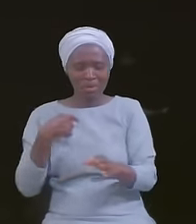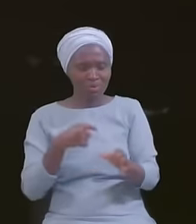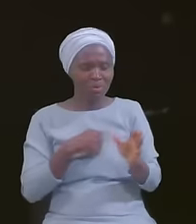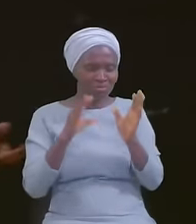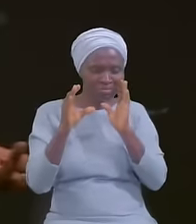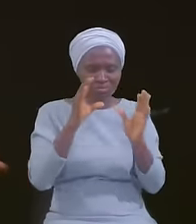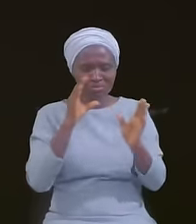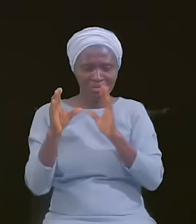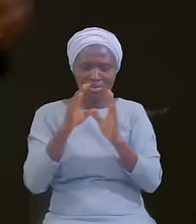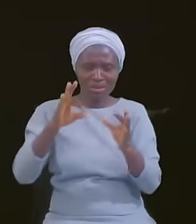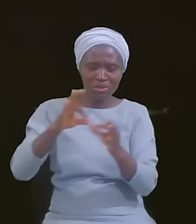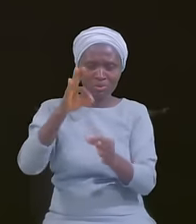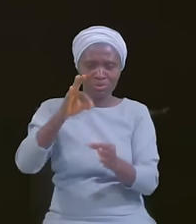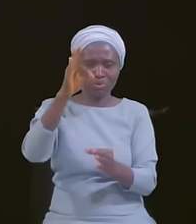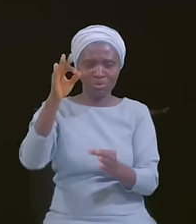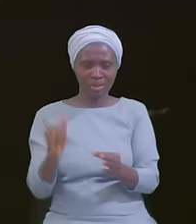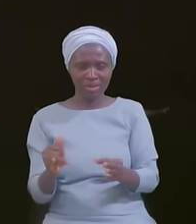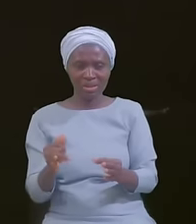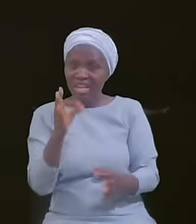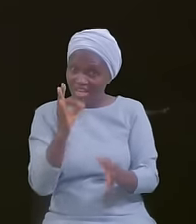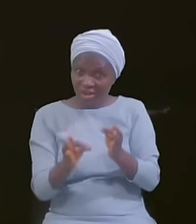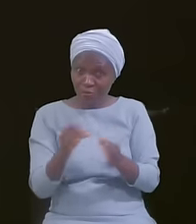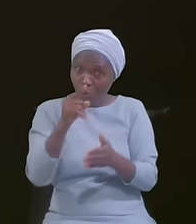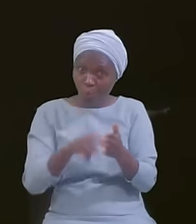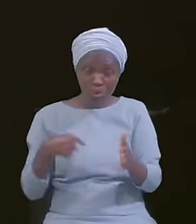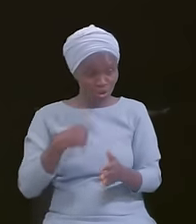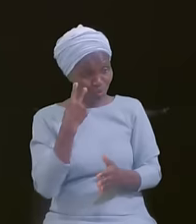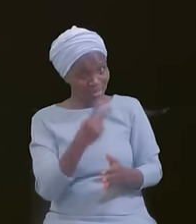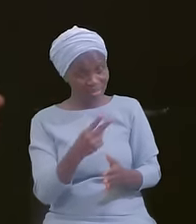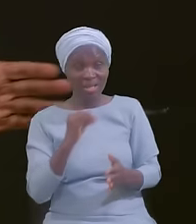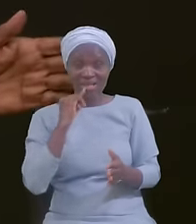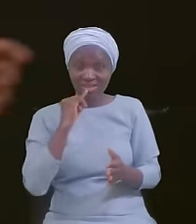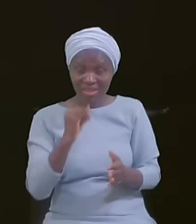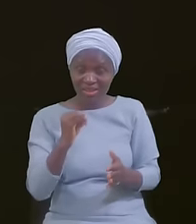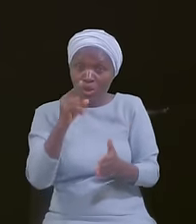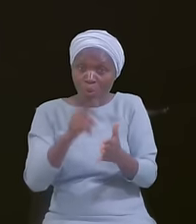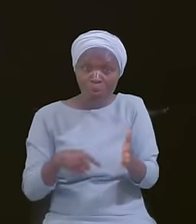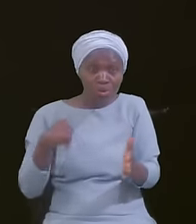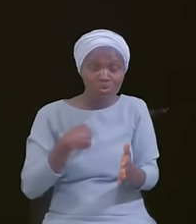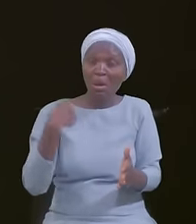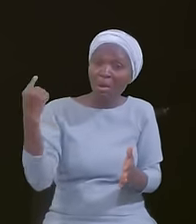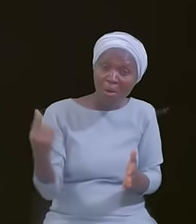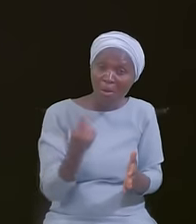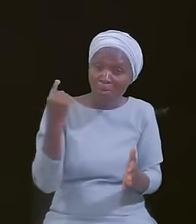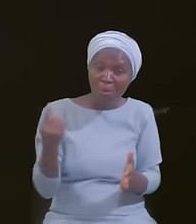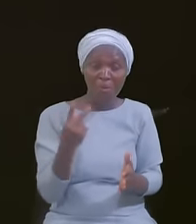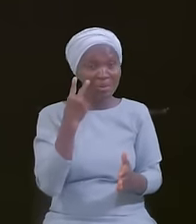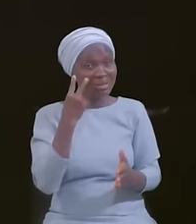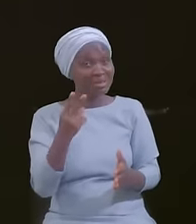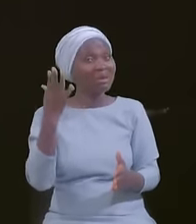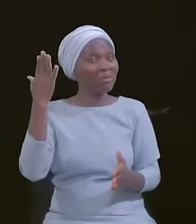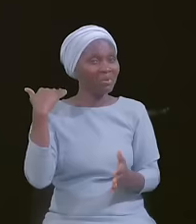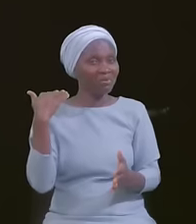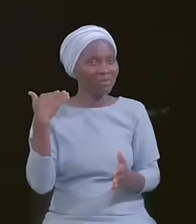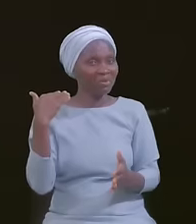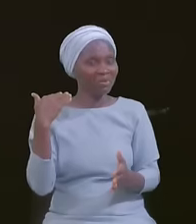interact spiritually, if what we see is what we have always seen, we're